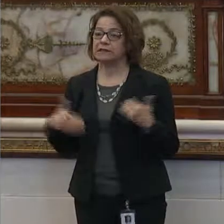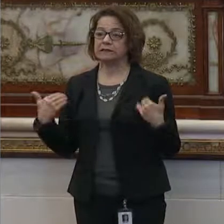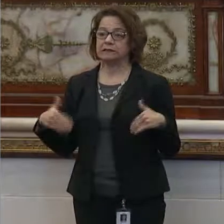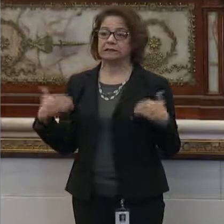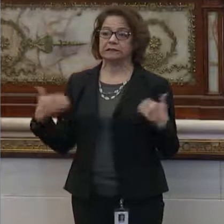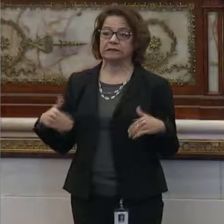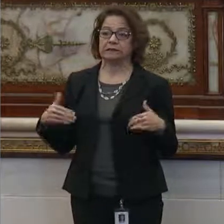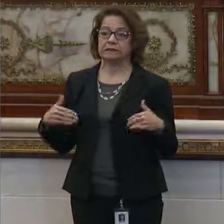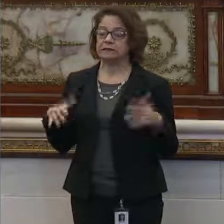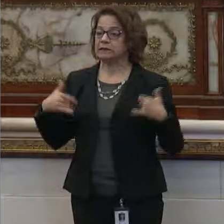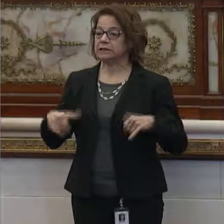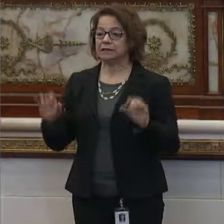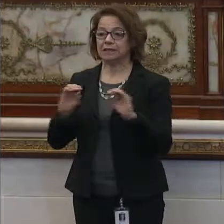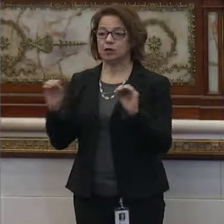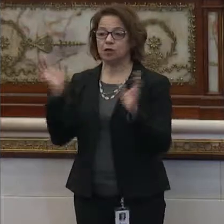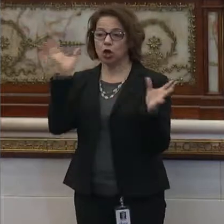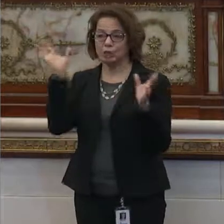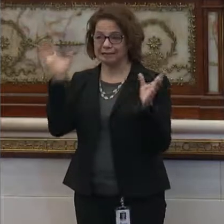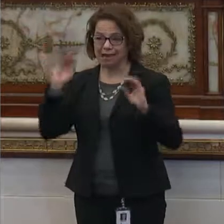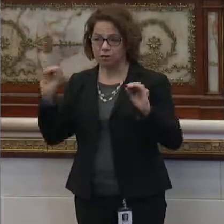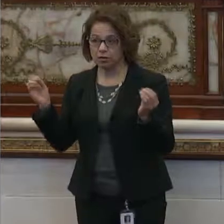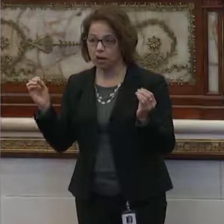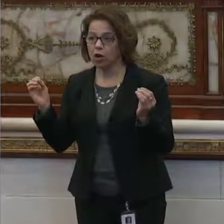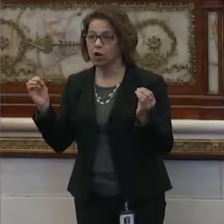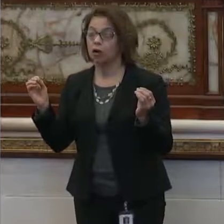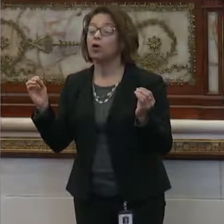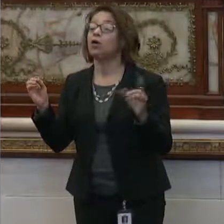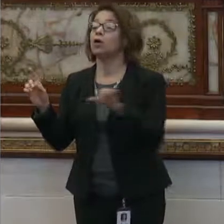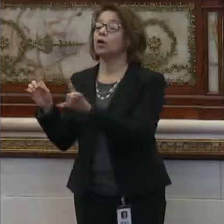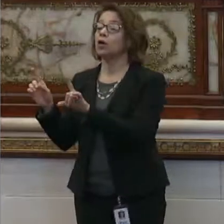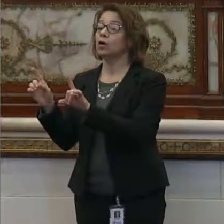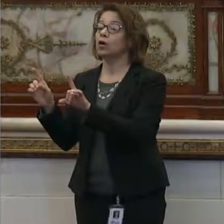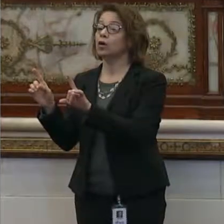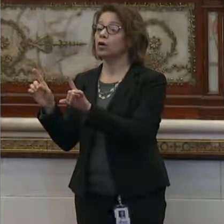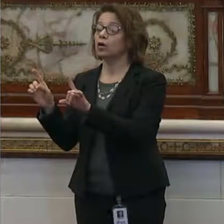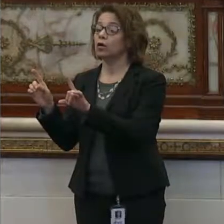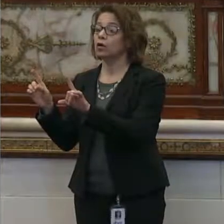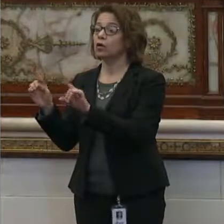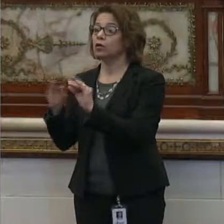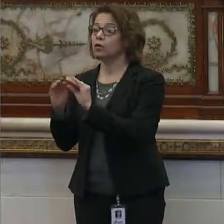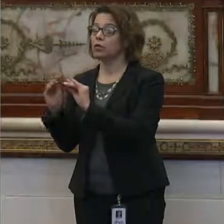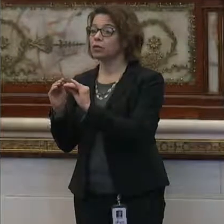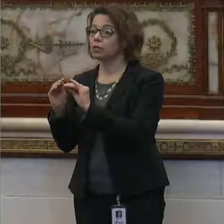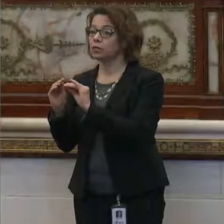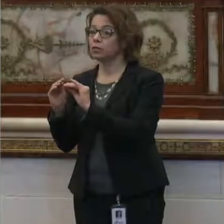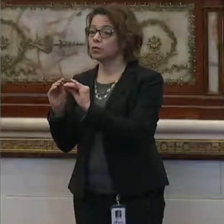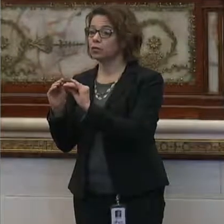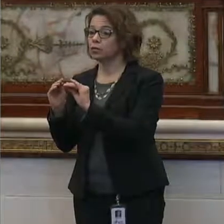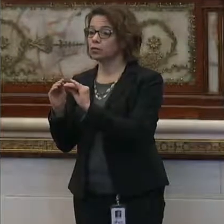Looks like we still don't have the sound. I have this opportunity. Still don't have the sound. And has